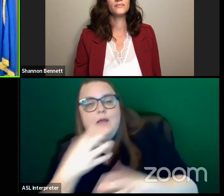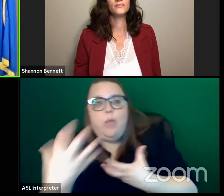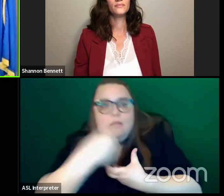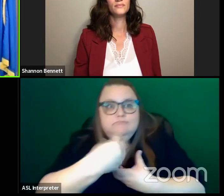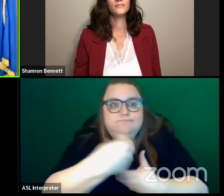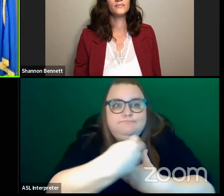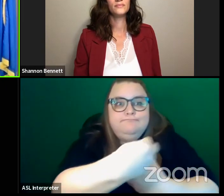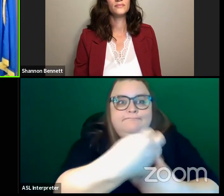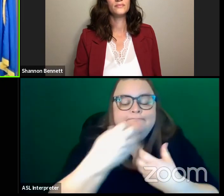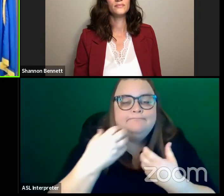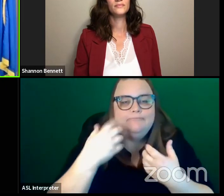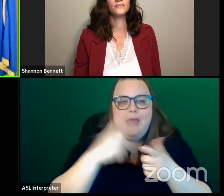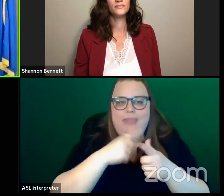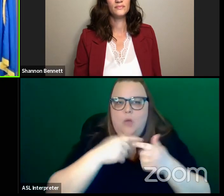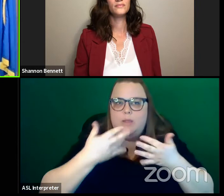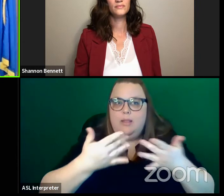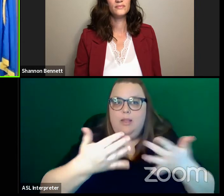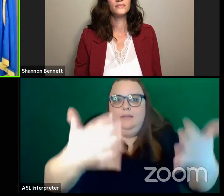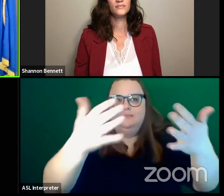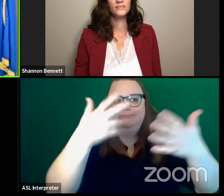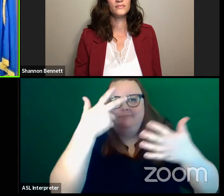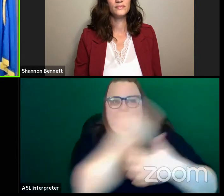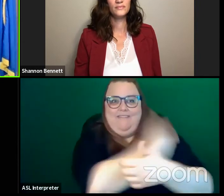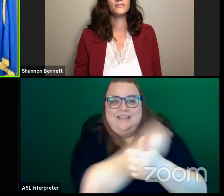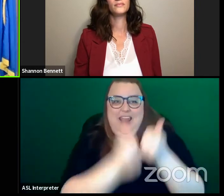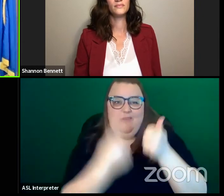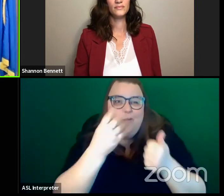through everybody as quickly as possible.